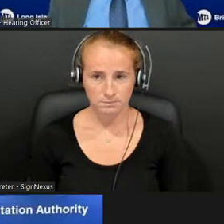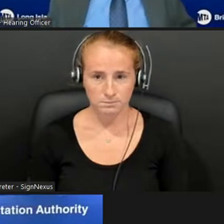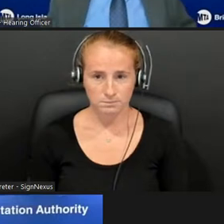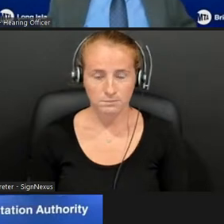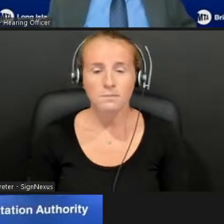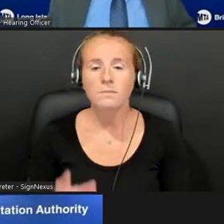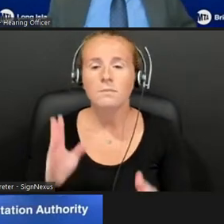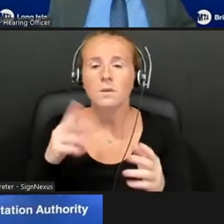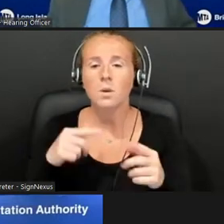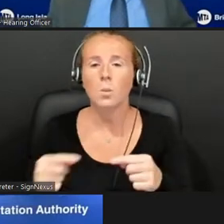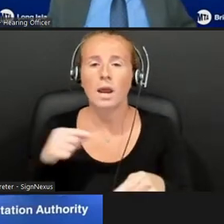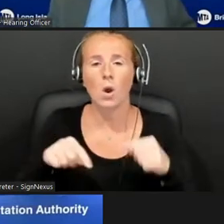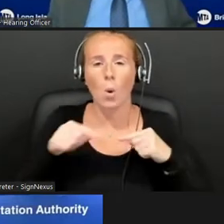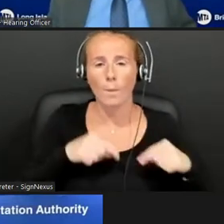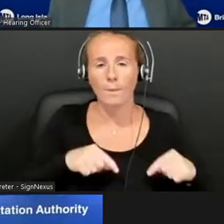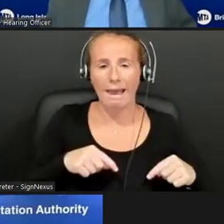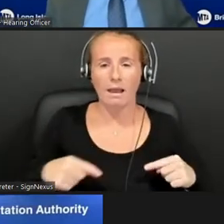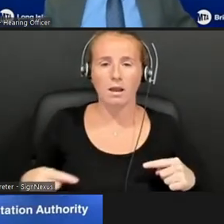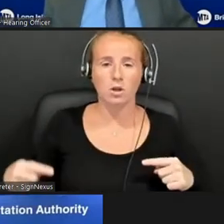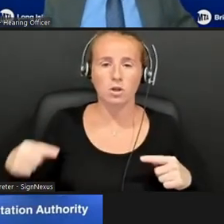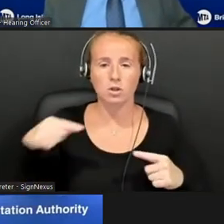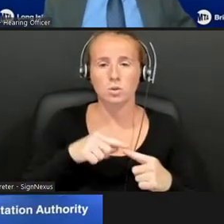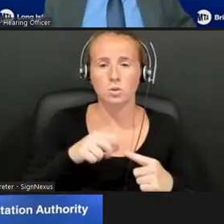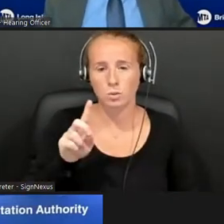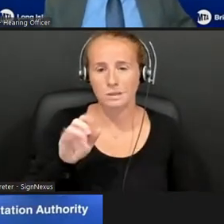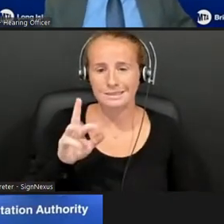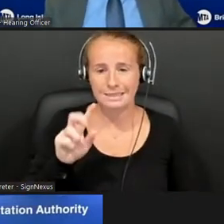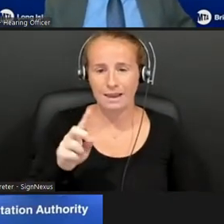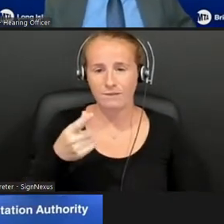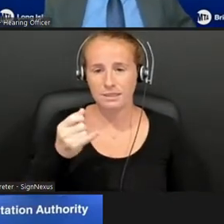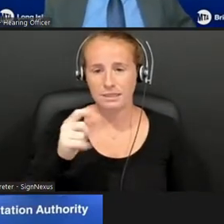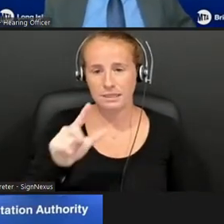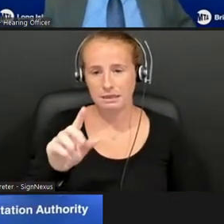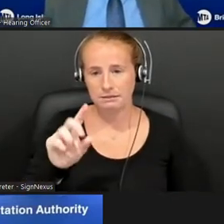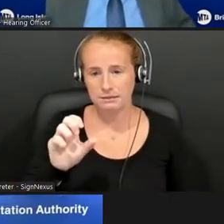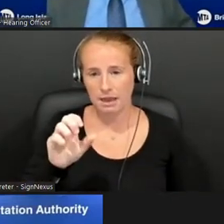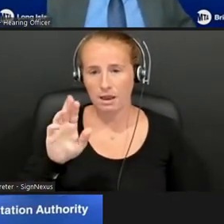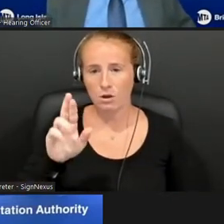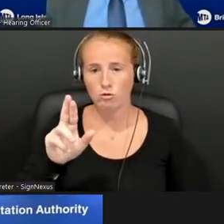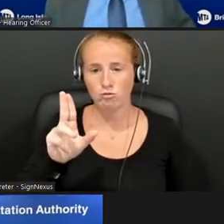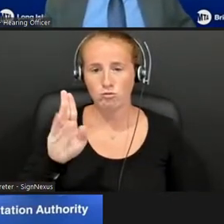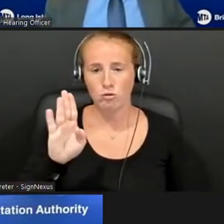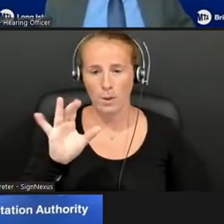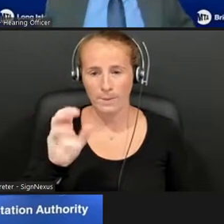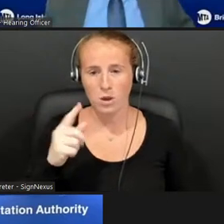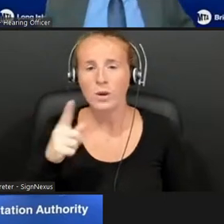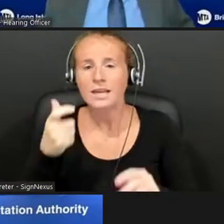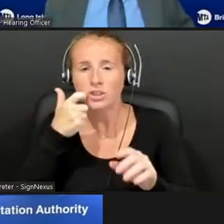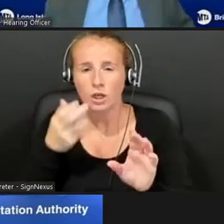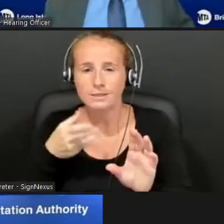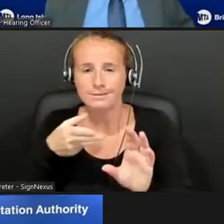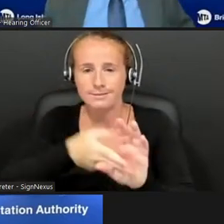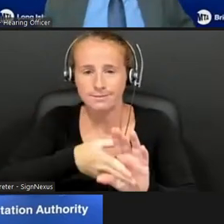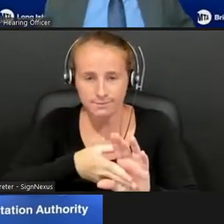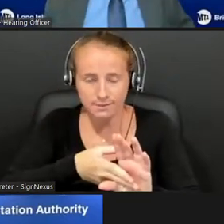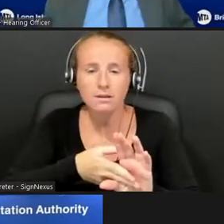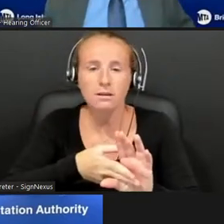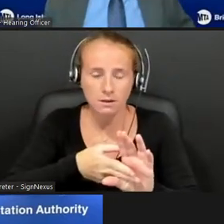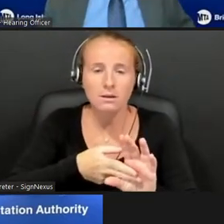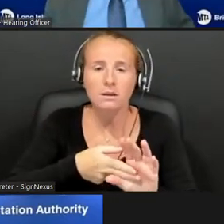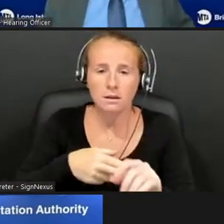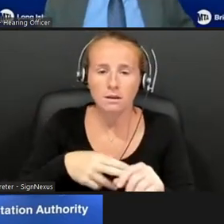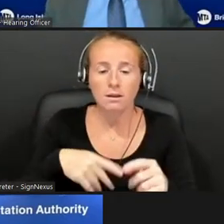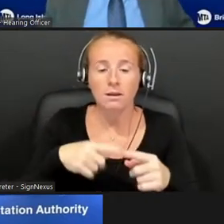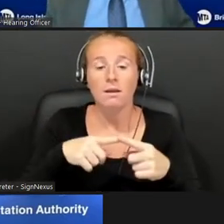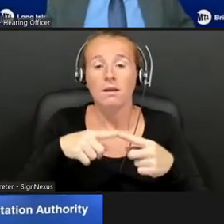we will go back to David Gil de Rubio who is now connected after speaker